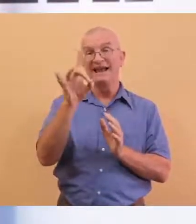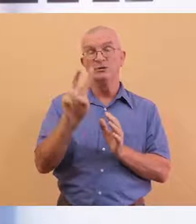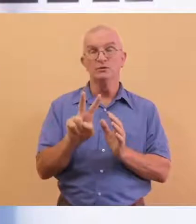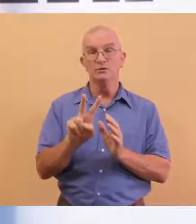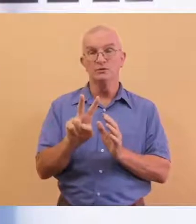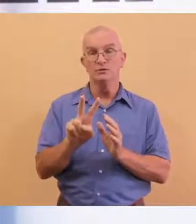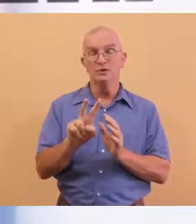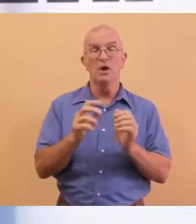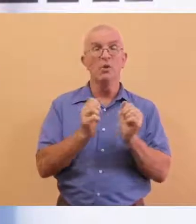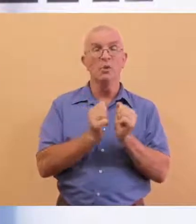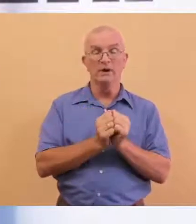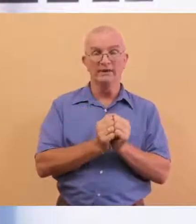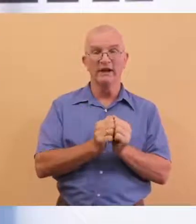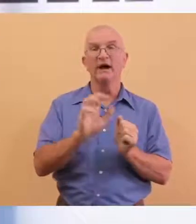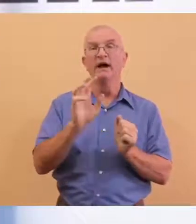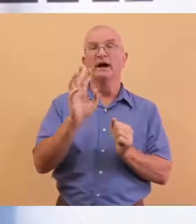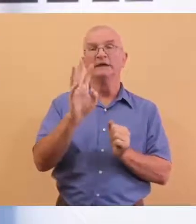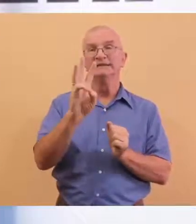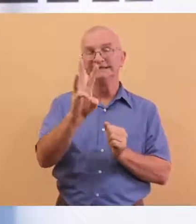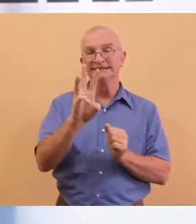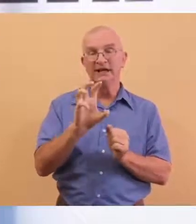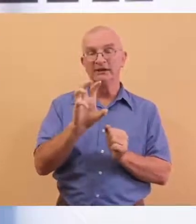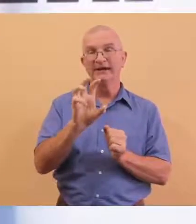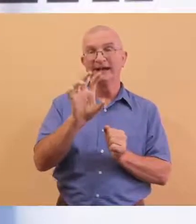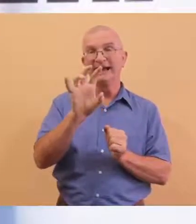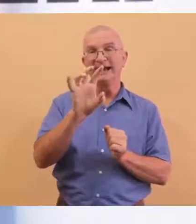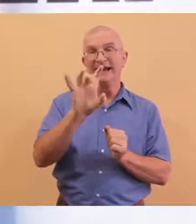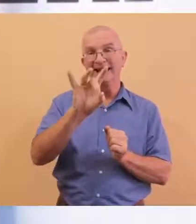17,918,582, with